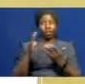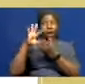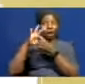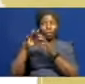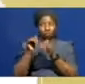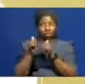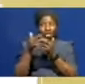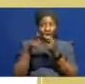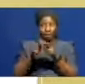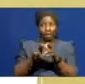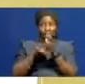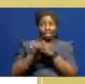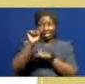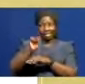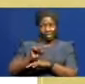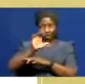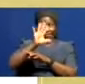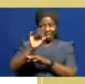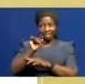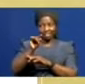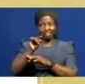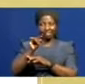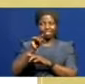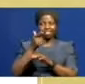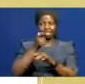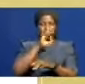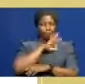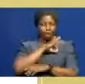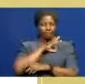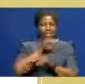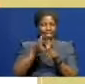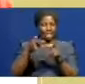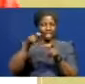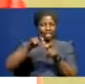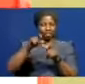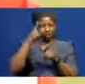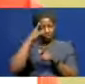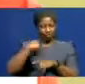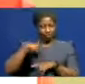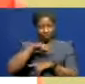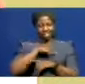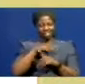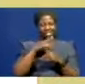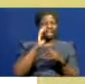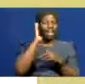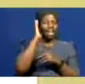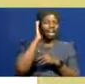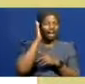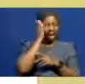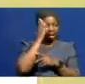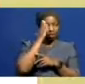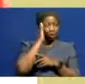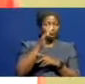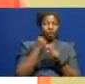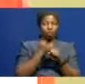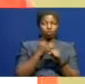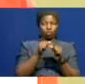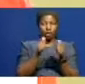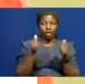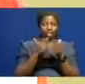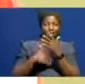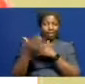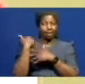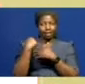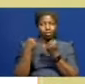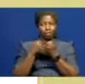So that's a plus for us, for the team, and I know they'll do well. Regarding the last tournament that we had